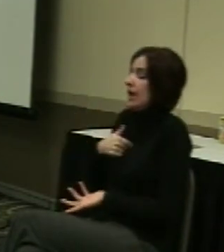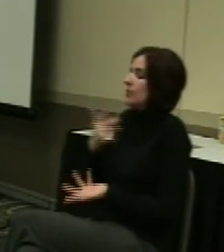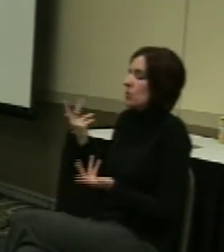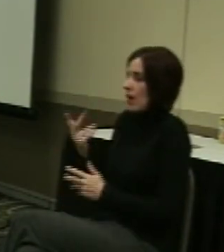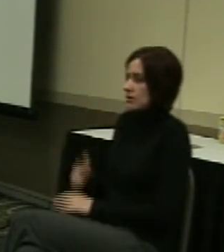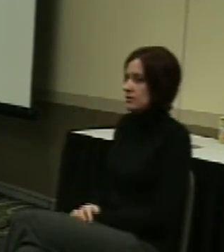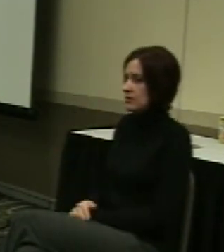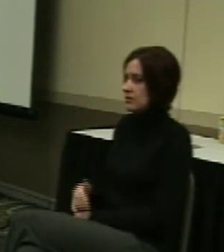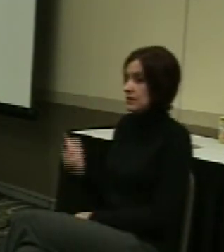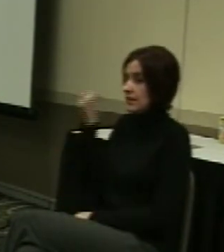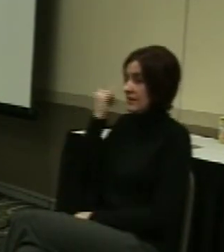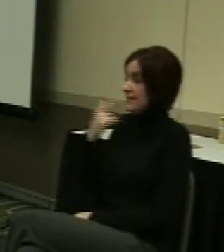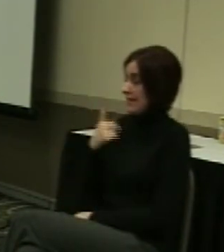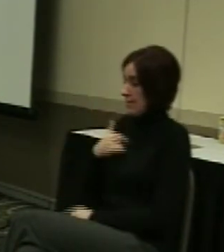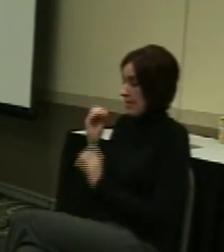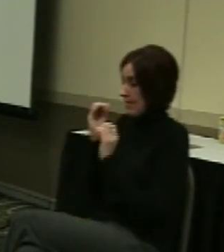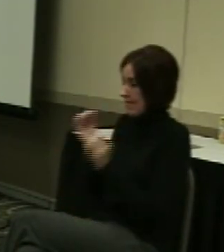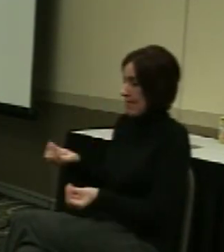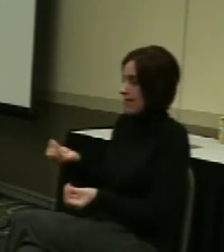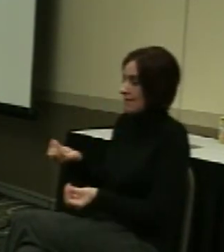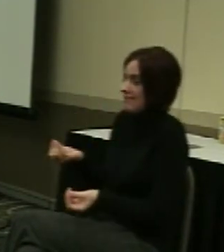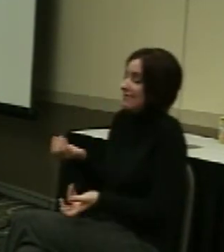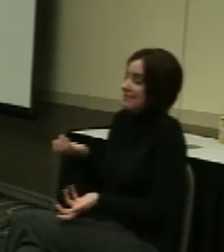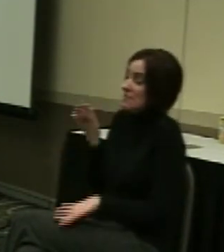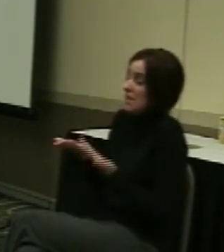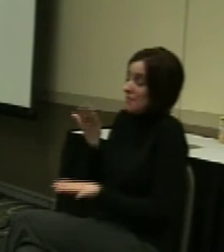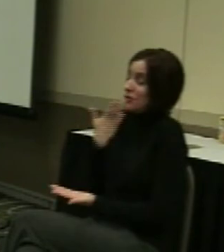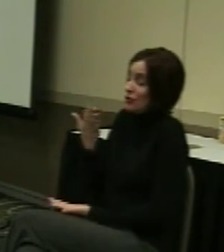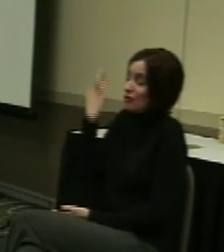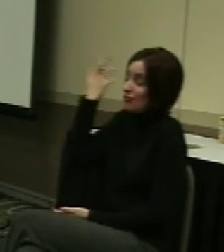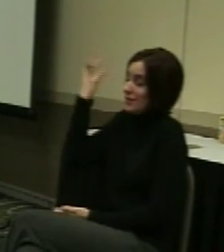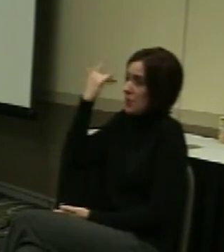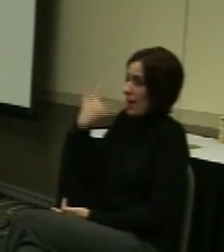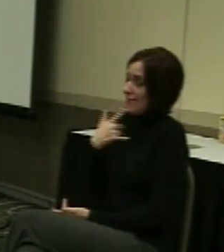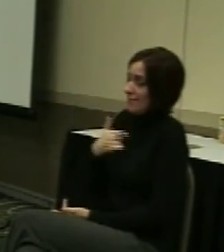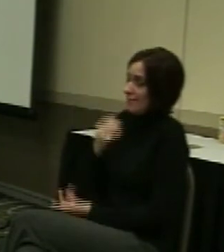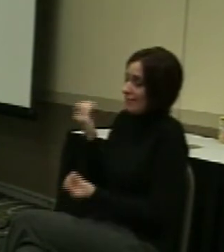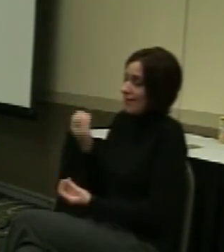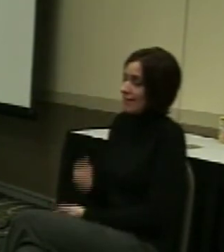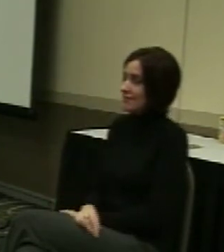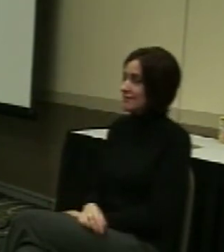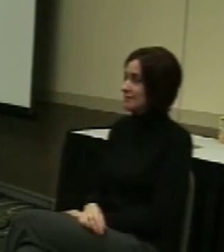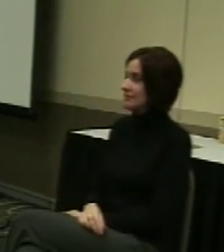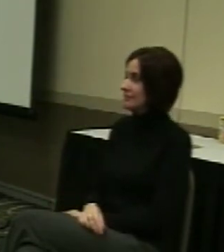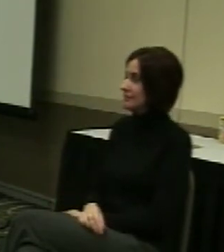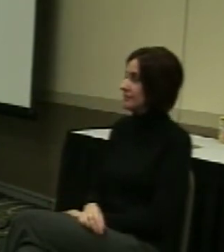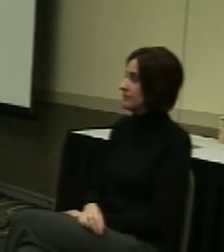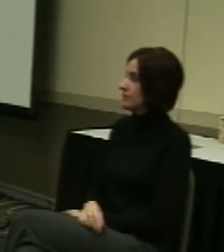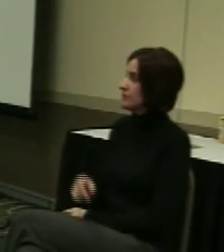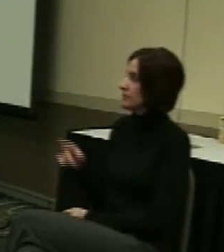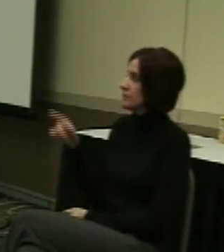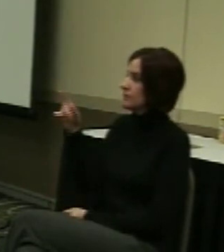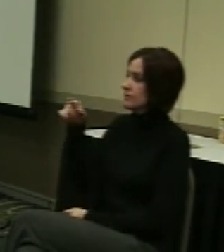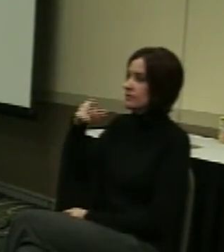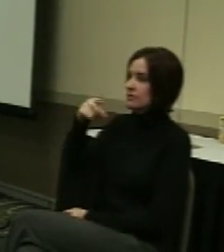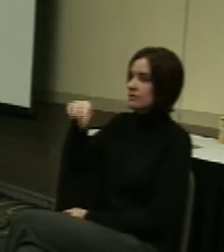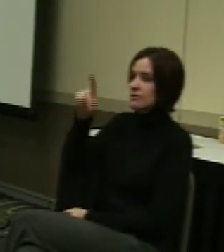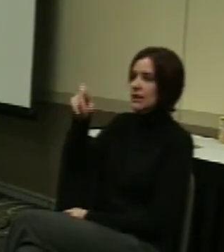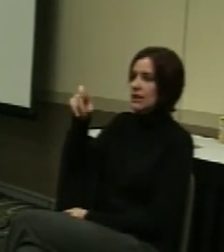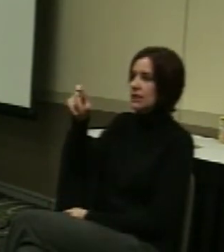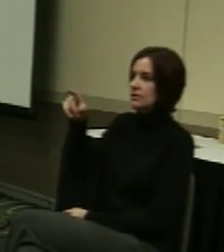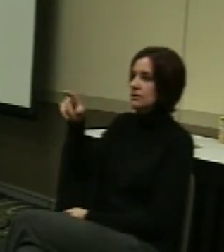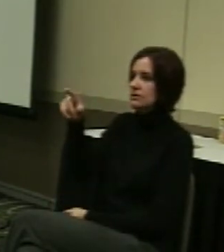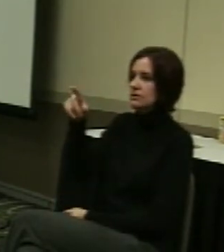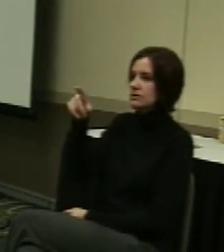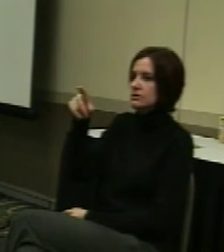to you, there might be a really good reason why it doesn't say anything to you. Anybody else needs this one? This is